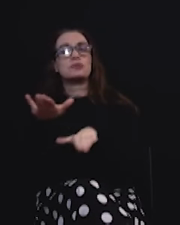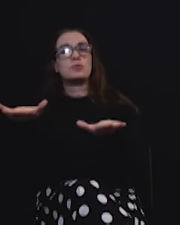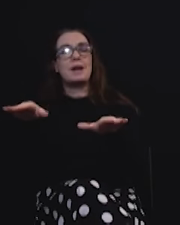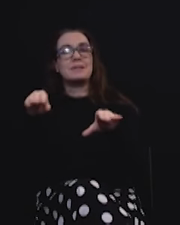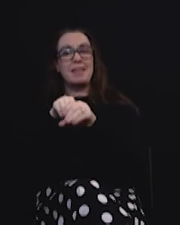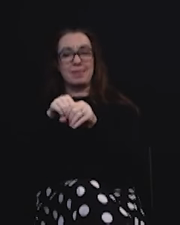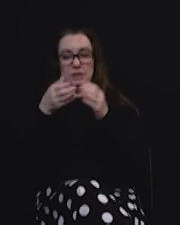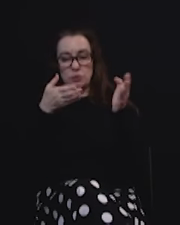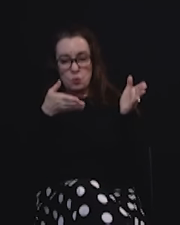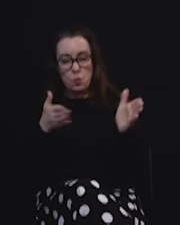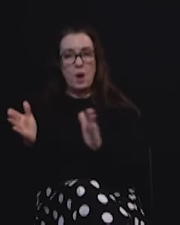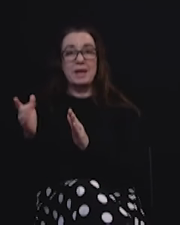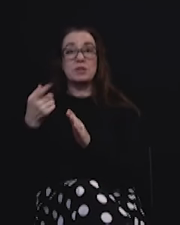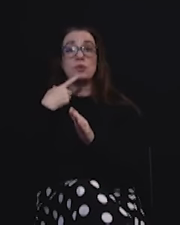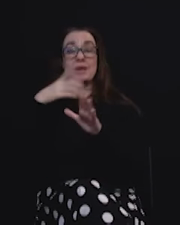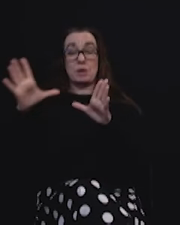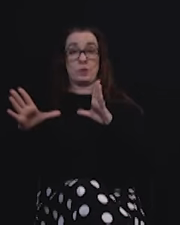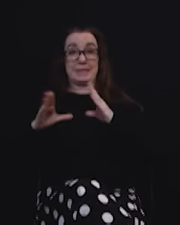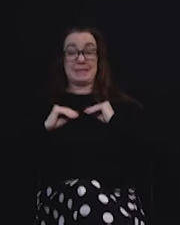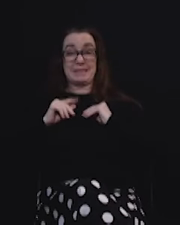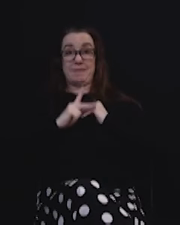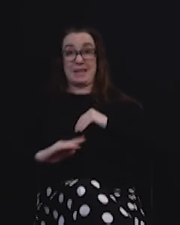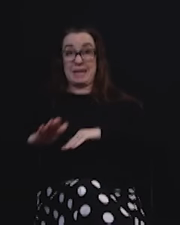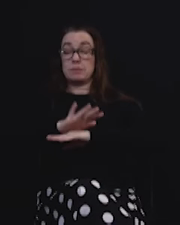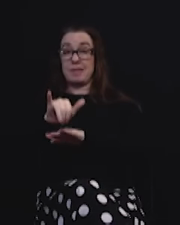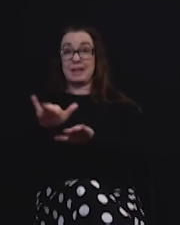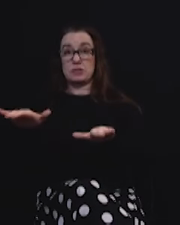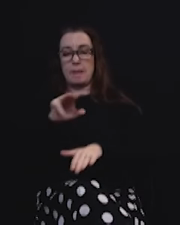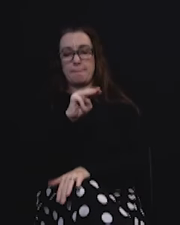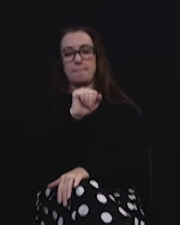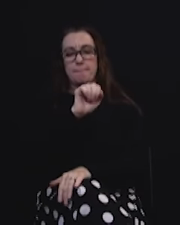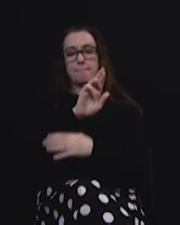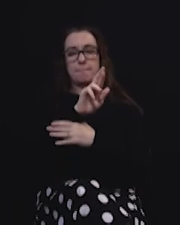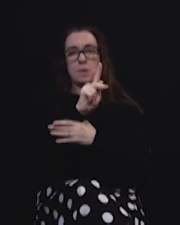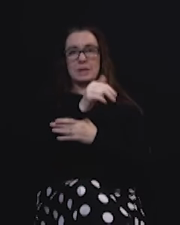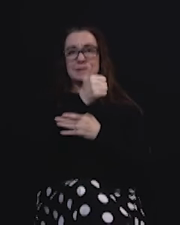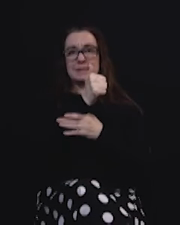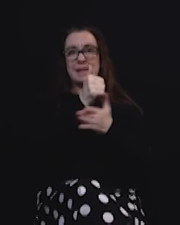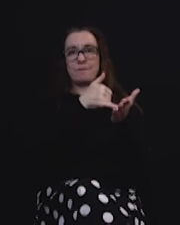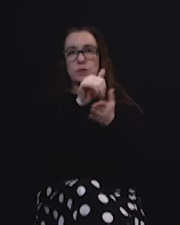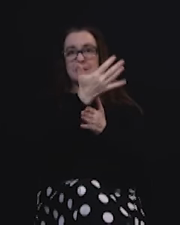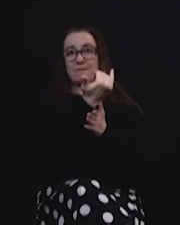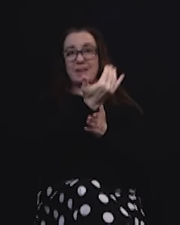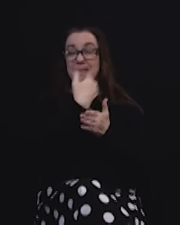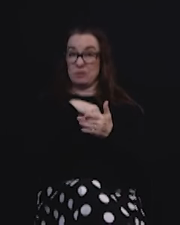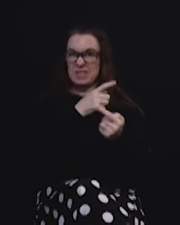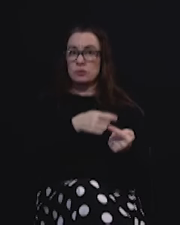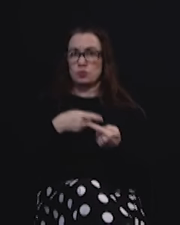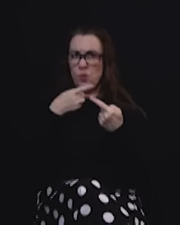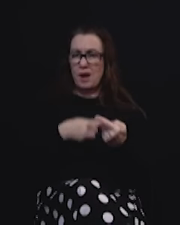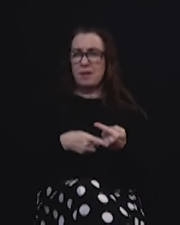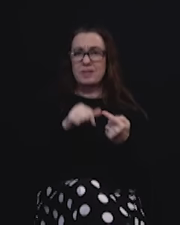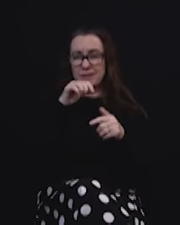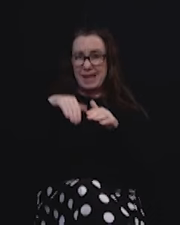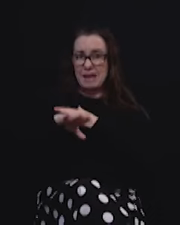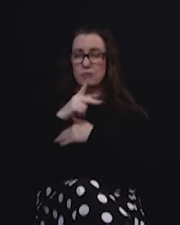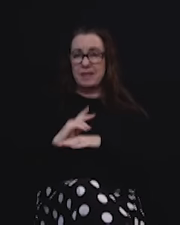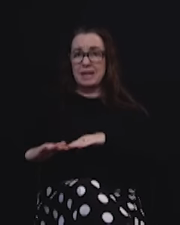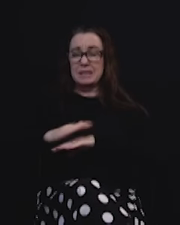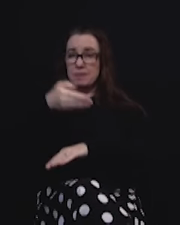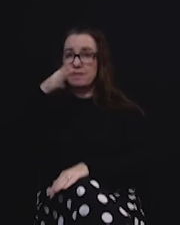this way. Jesus said you can only receive the kingdom like a child. Mark 10, verse 15. And this is where so many of us struggle, why many do not enter the kingdom